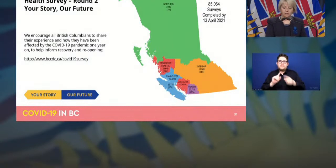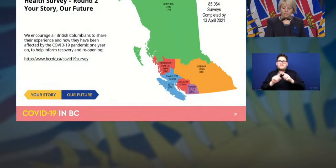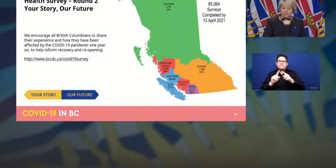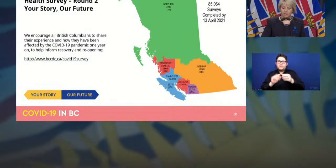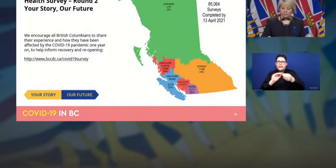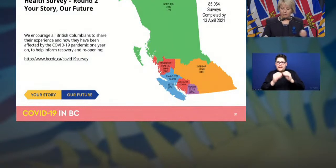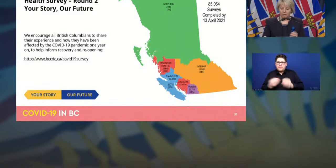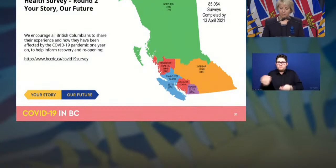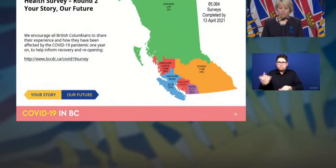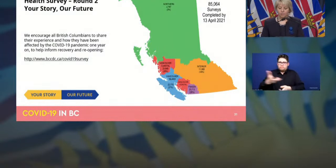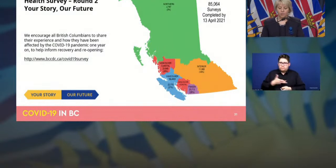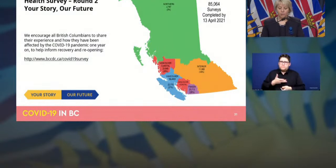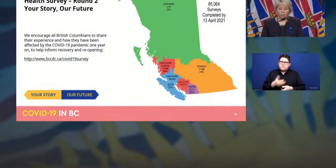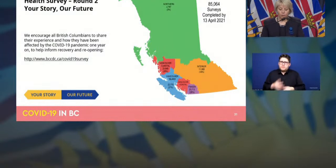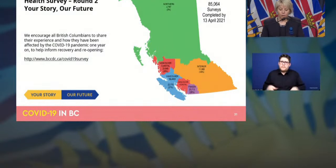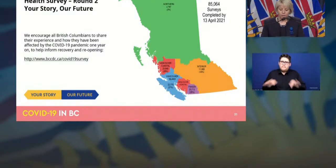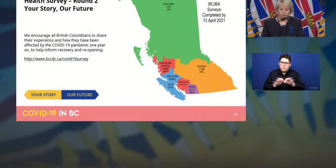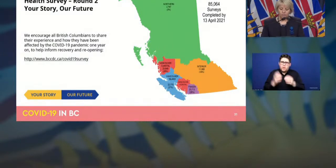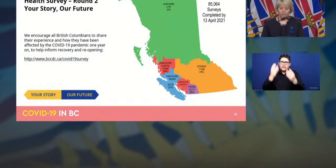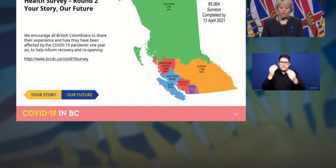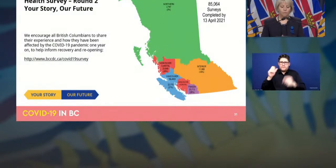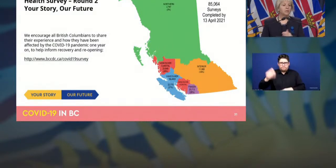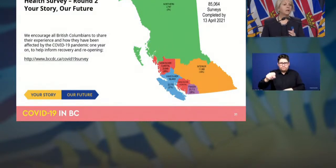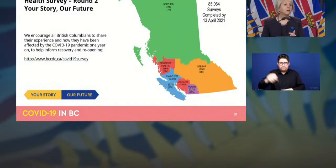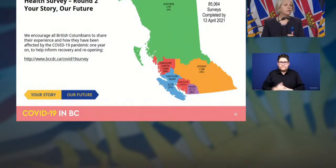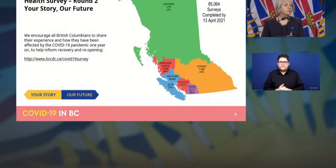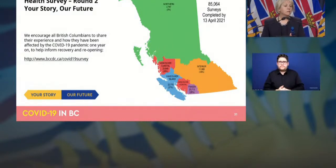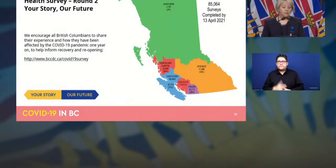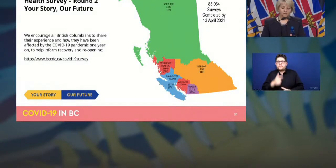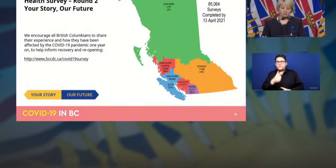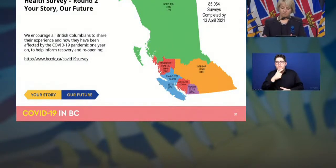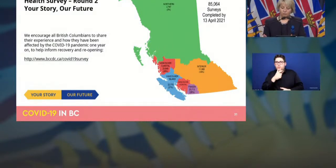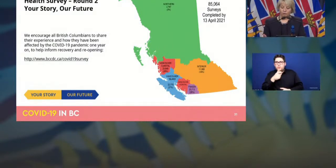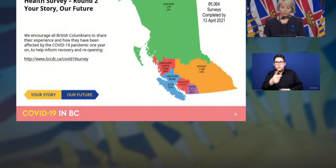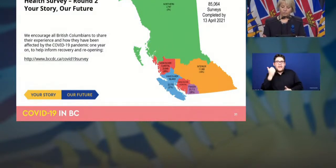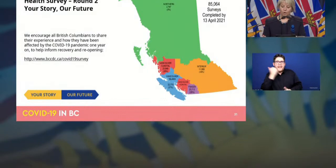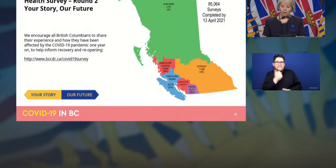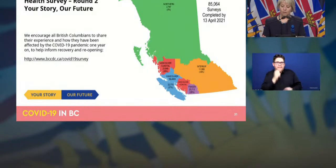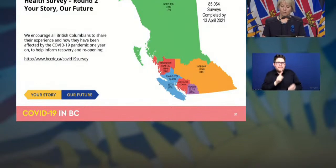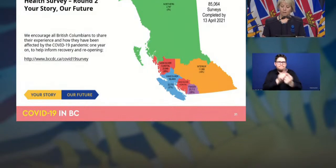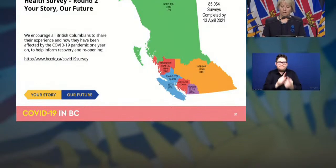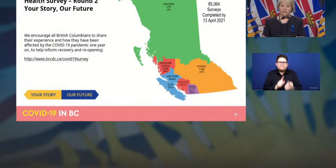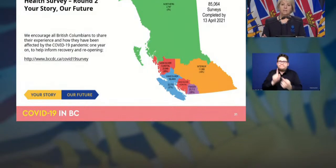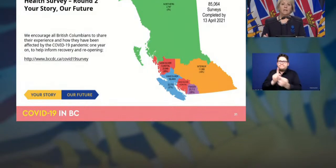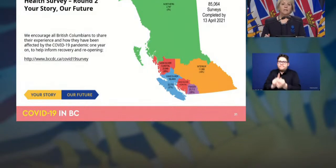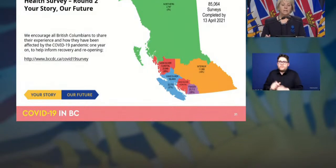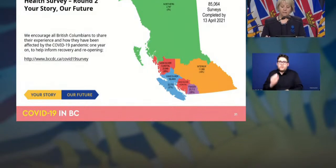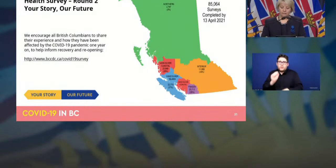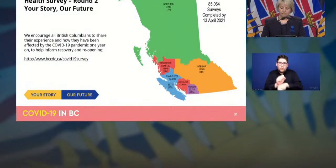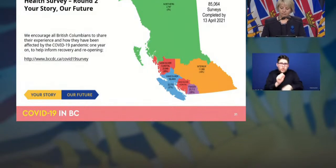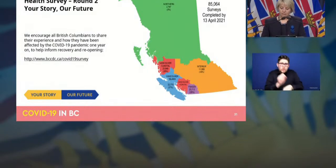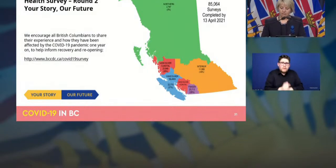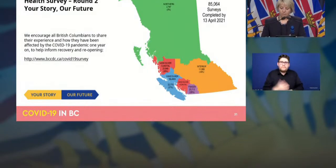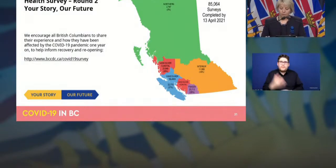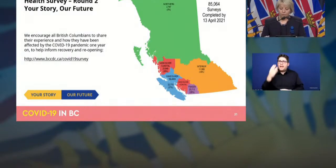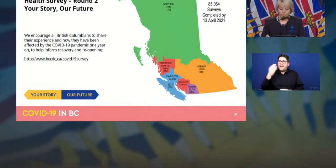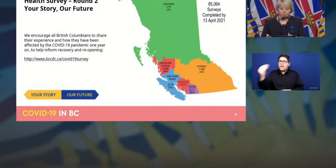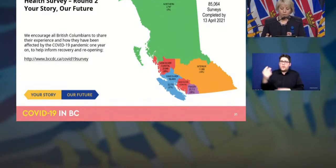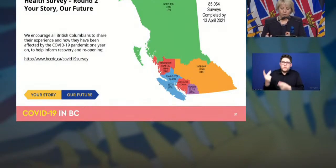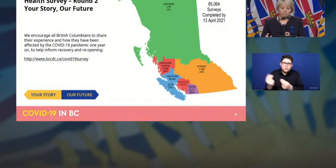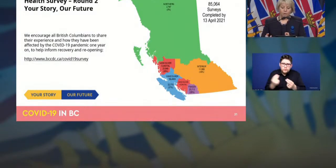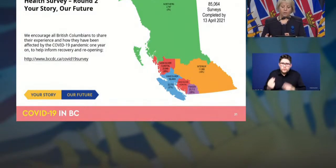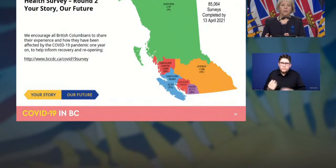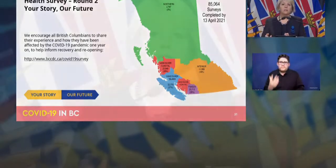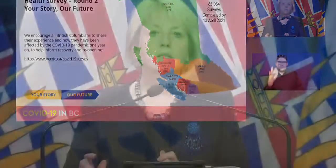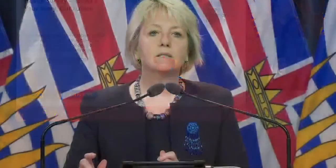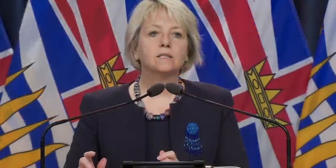you are seeing every day, whether at work, whether running errands, going for a walk, it's likely that without you